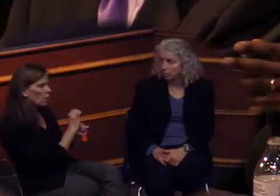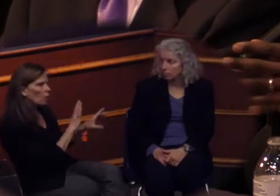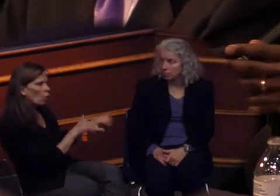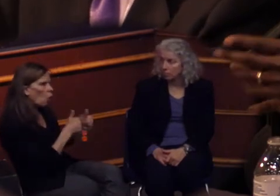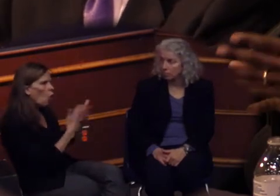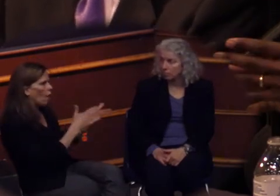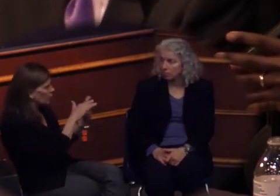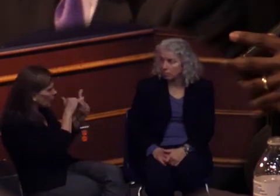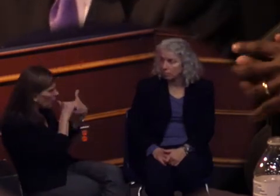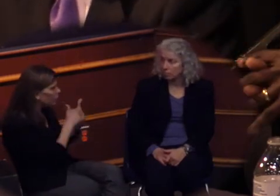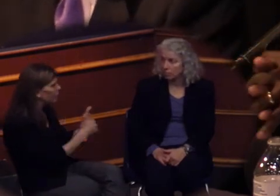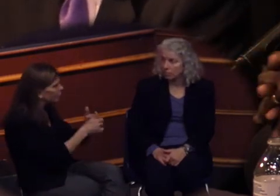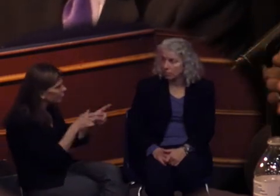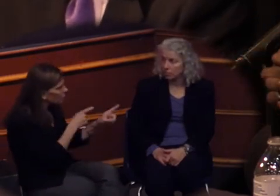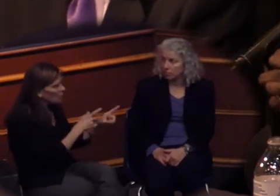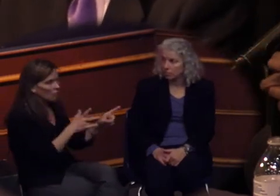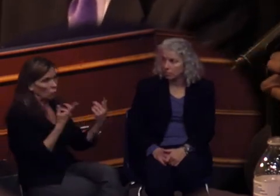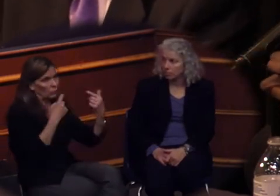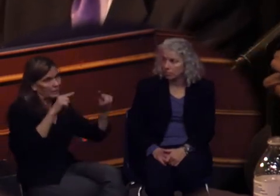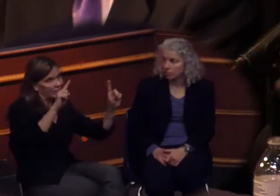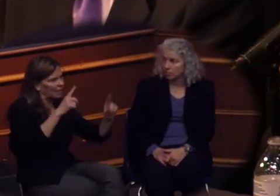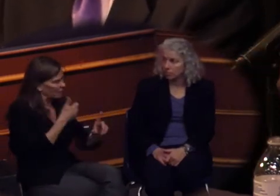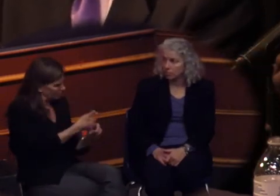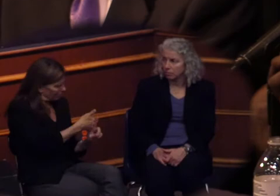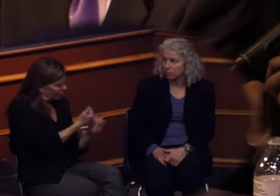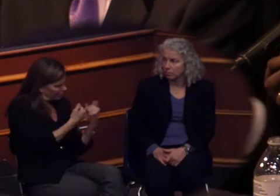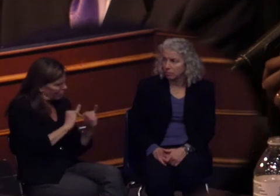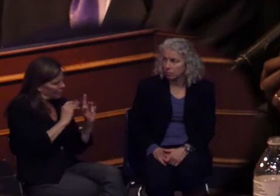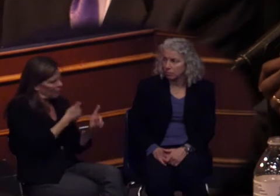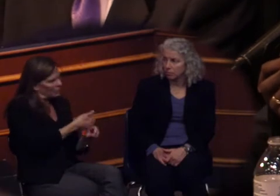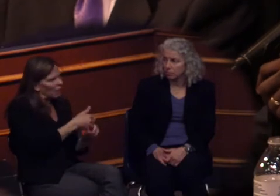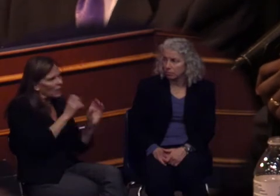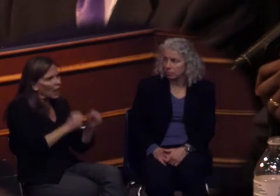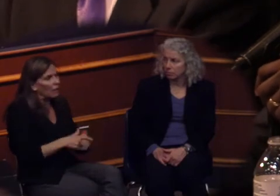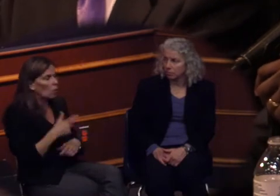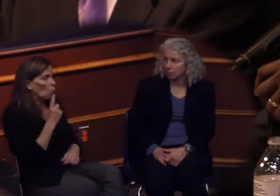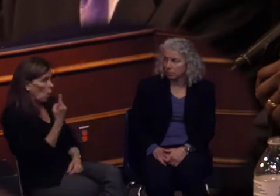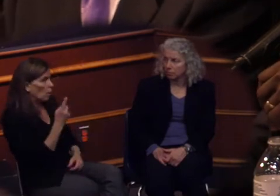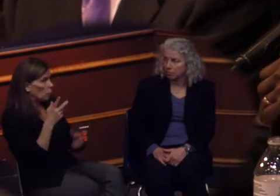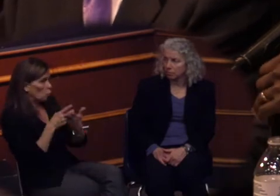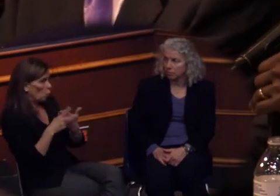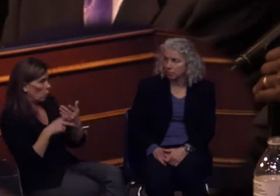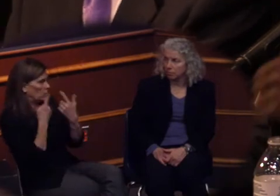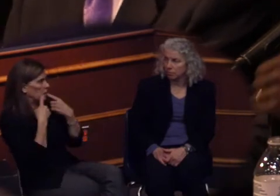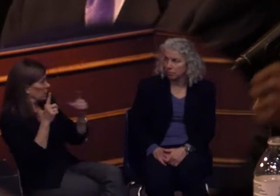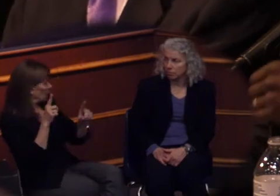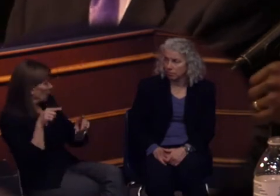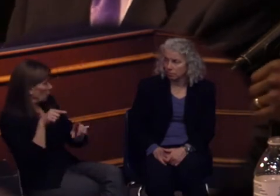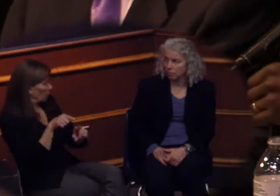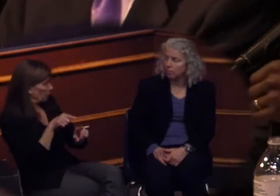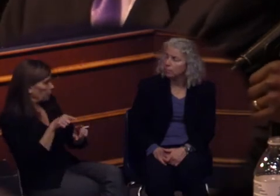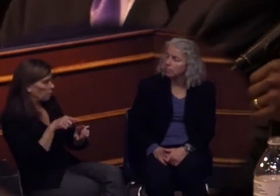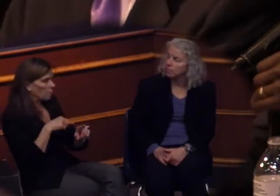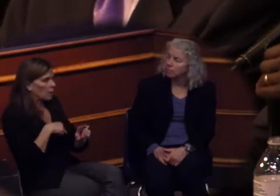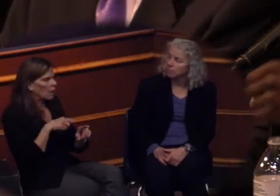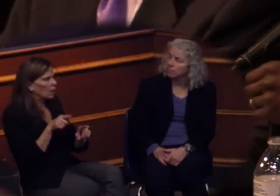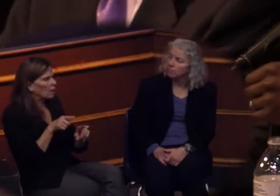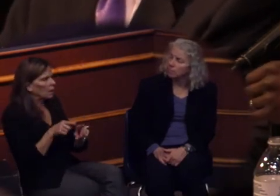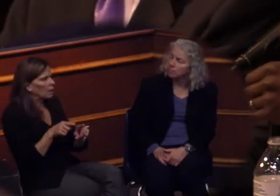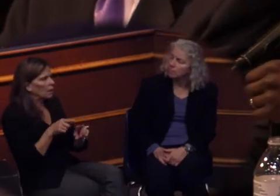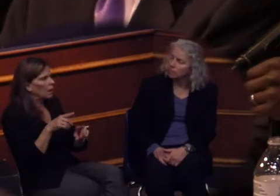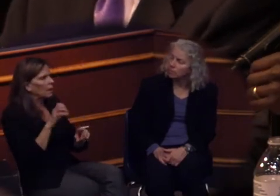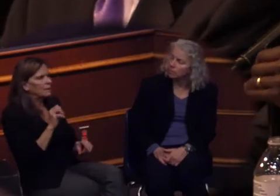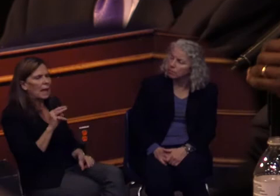them a pathway to success. One of the programs that I found to be particularly successful is run by an organization called